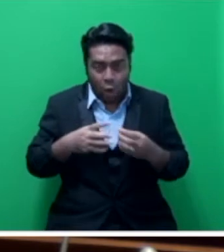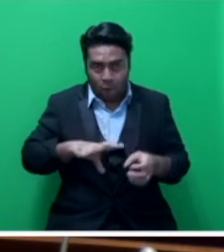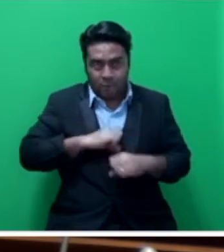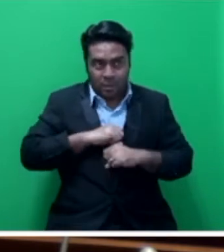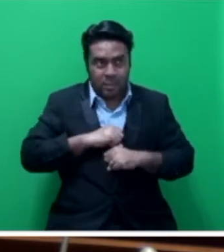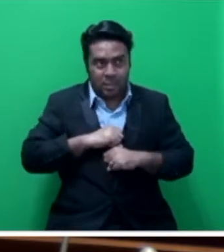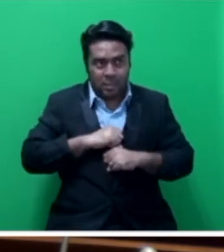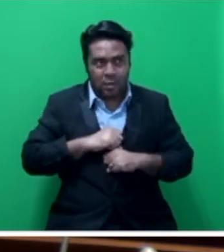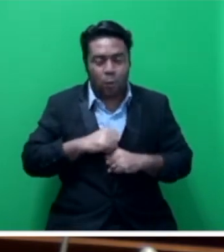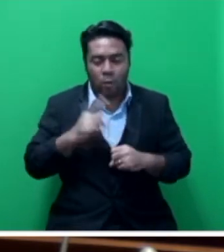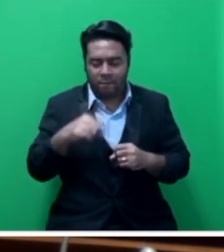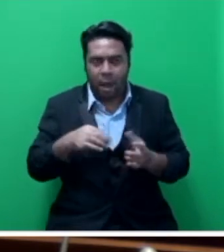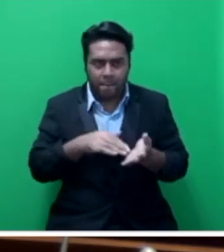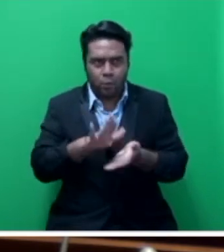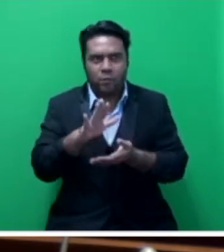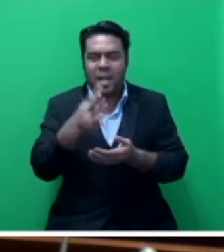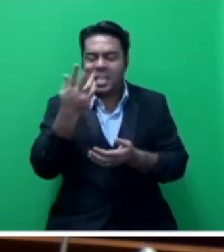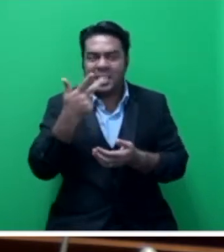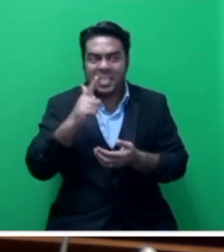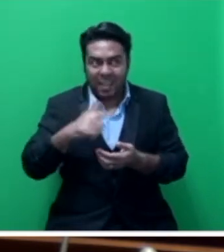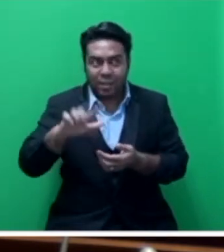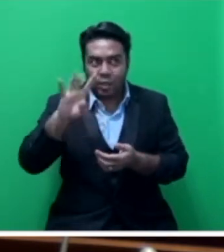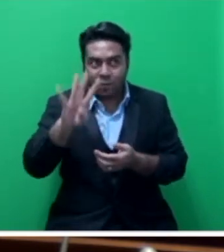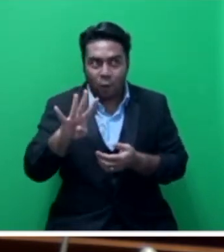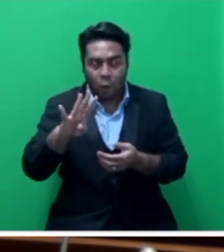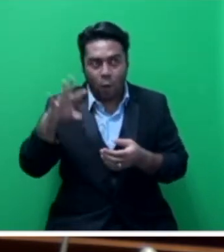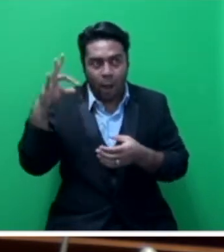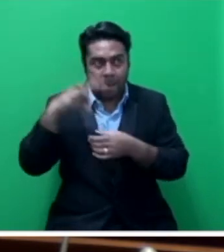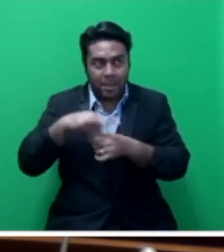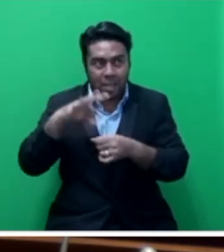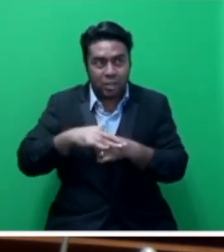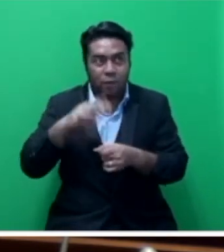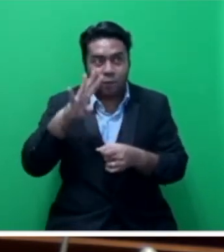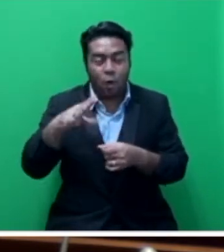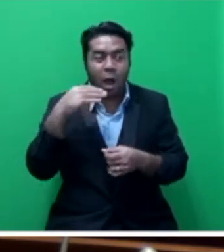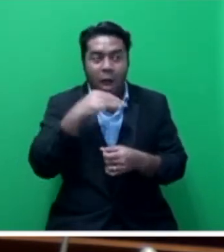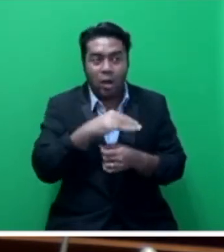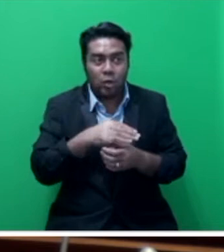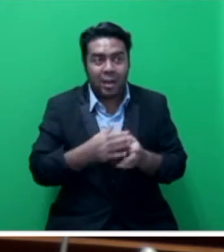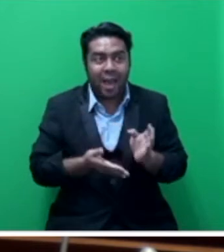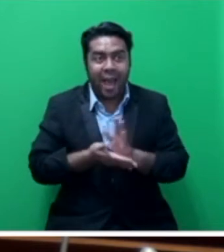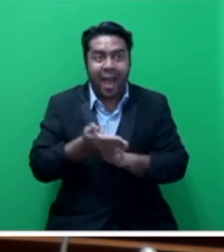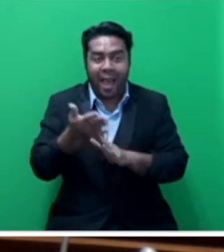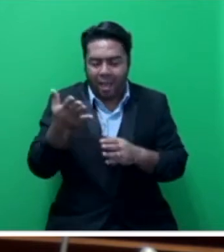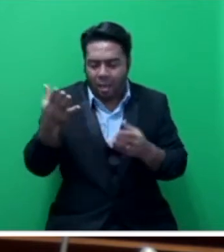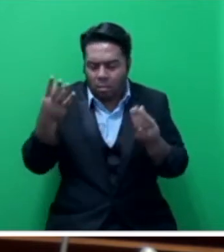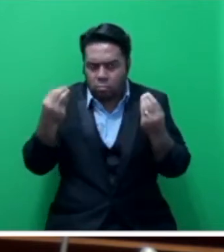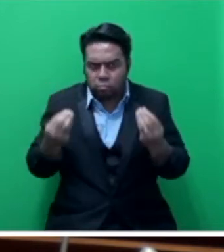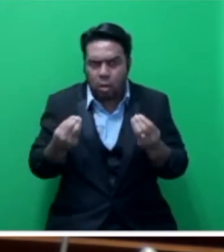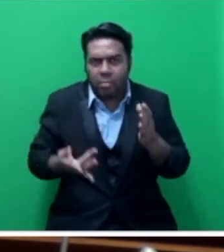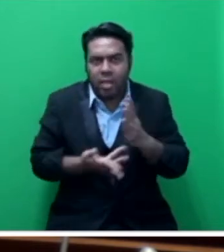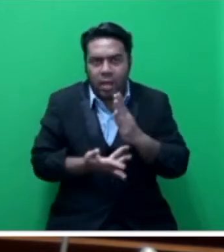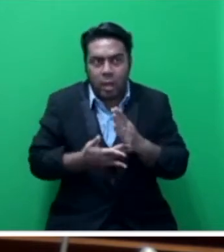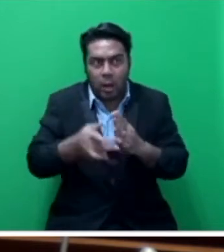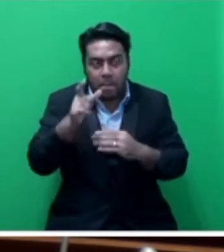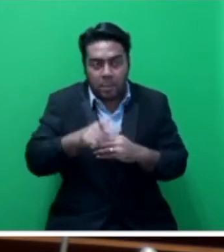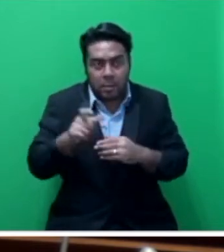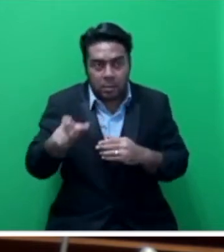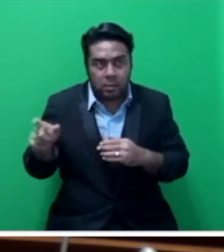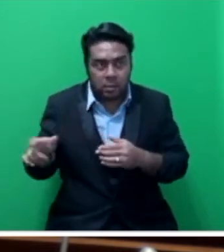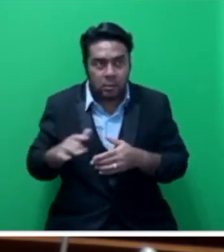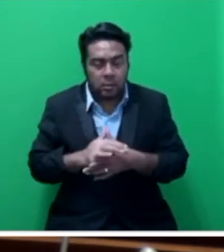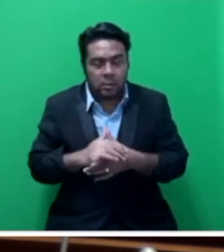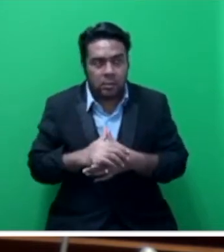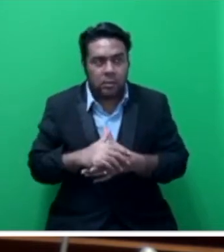approved 74 applications, which is the 400 high net worth and technical persons under the significant economic